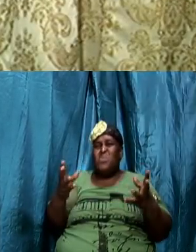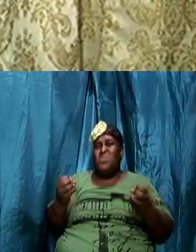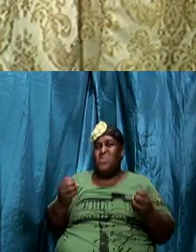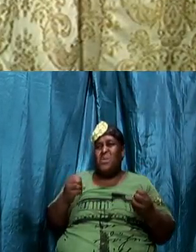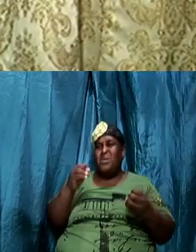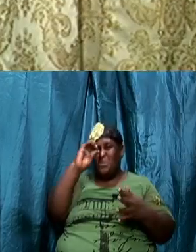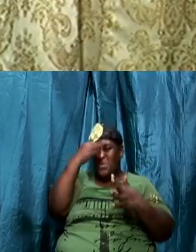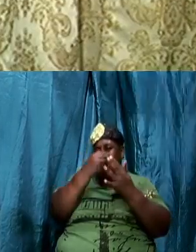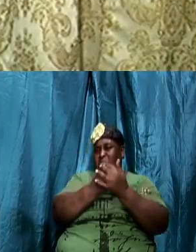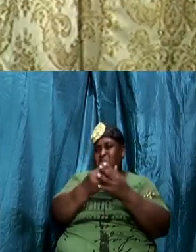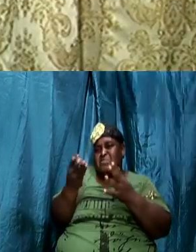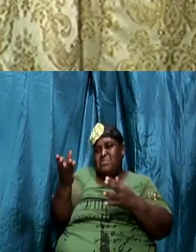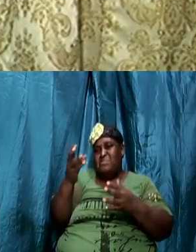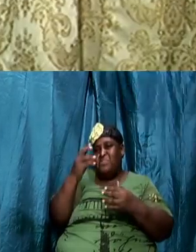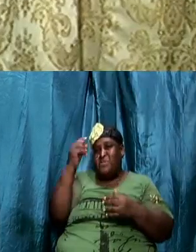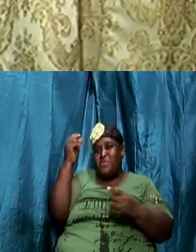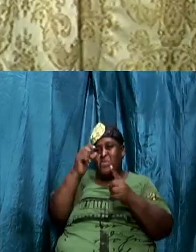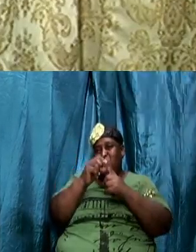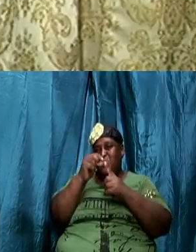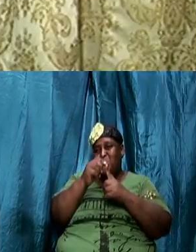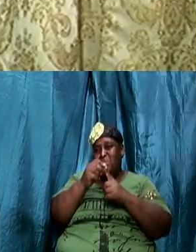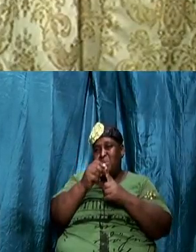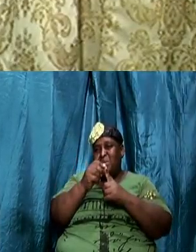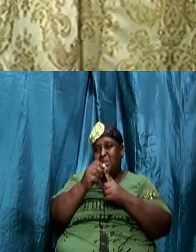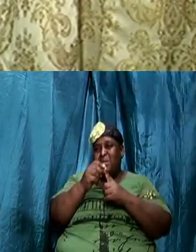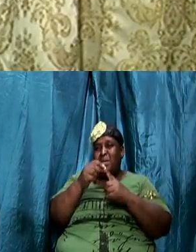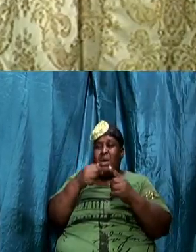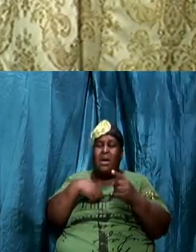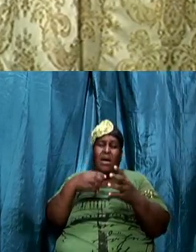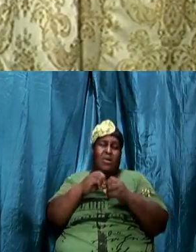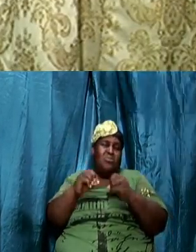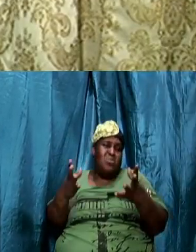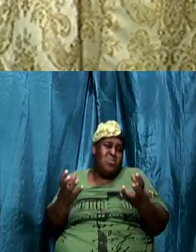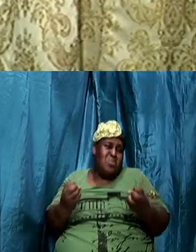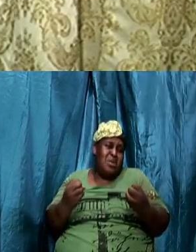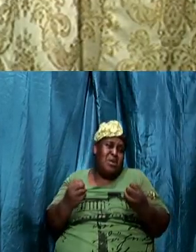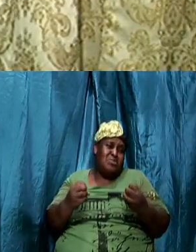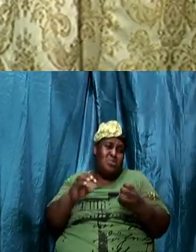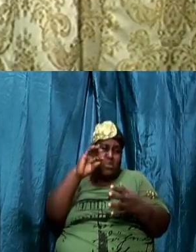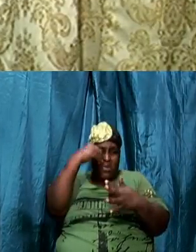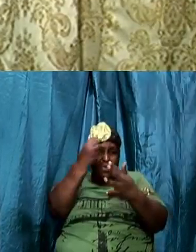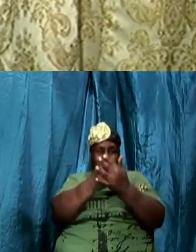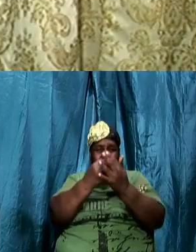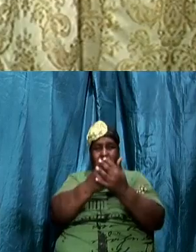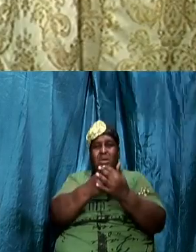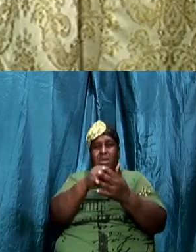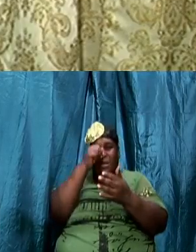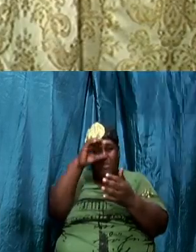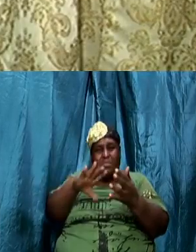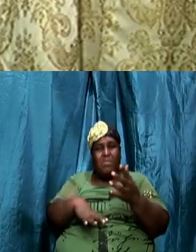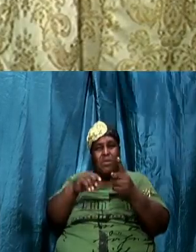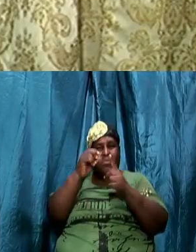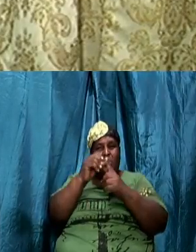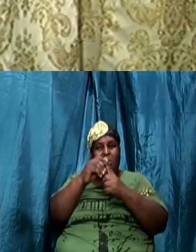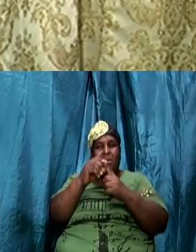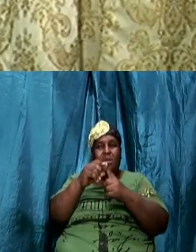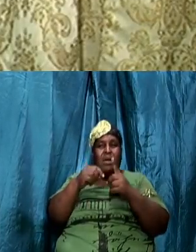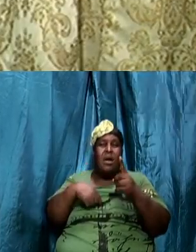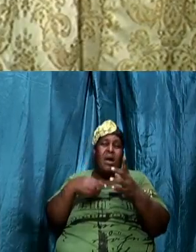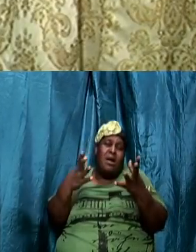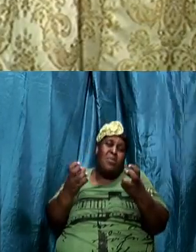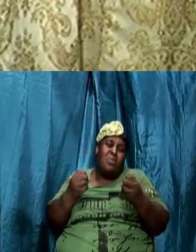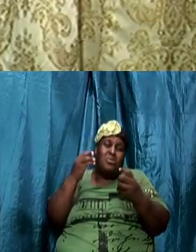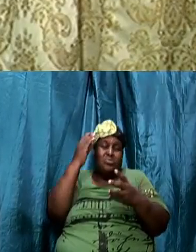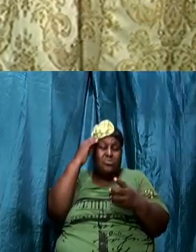word. I don't want to obey a man's word. I want to know that I am obeying the word of